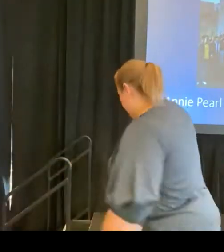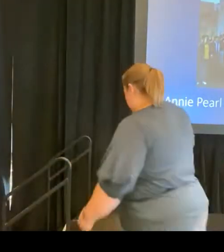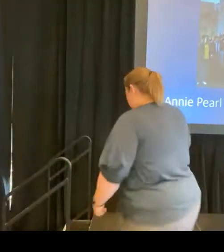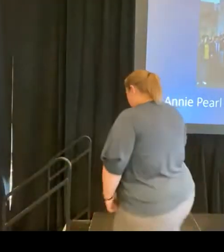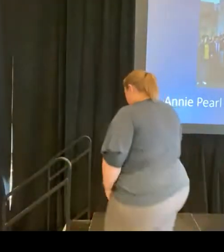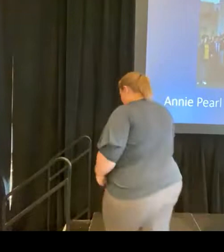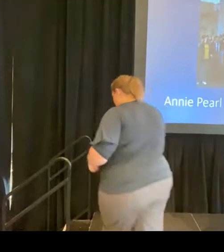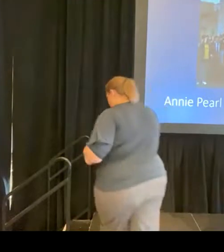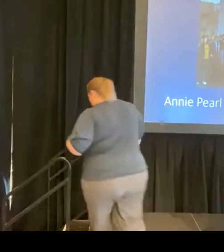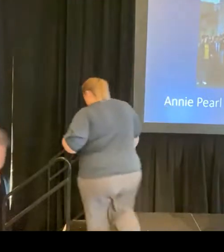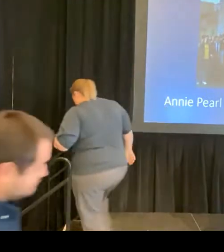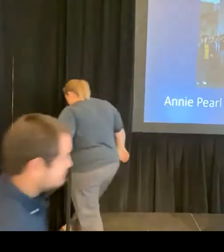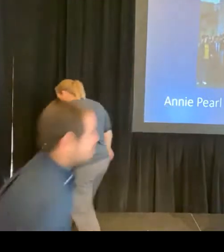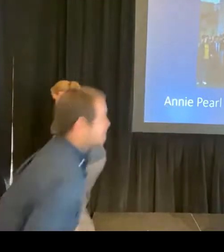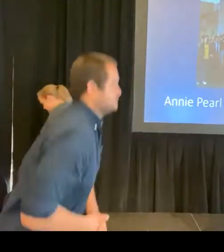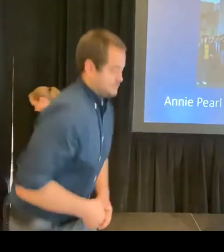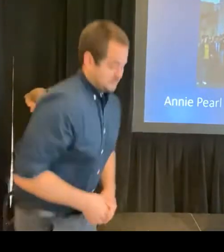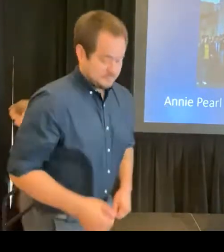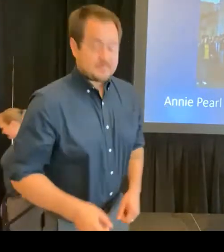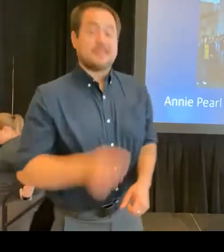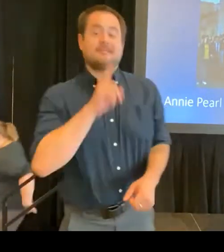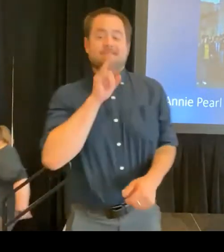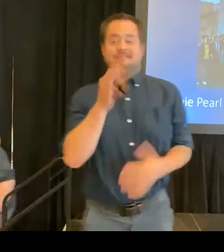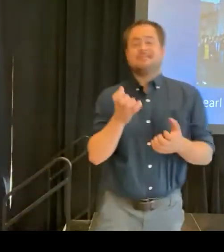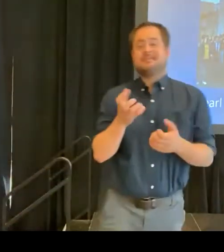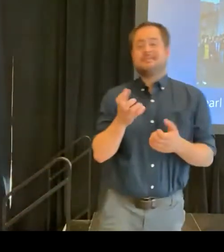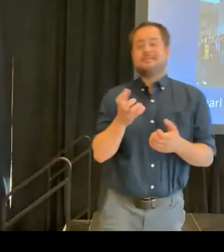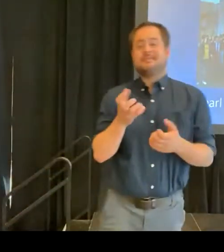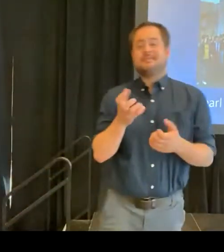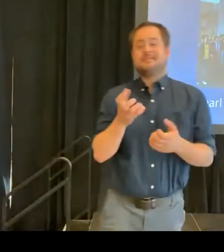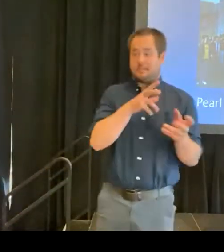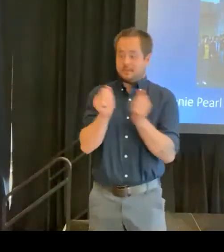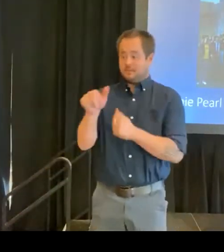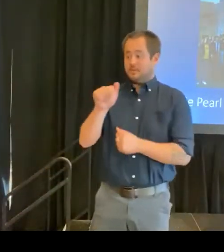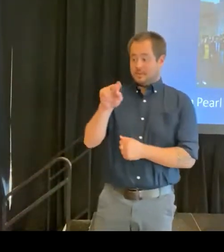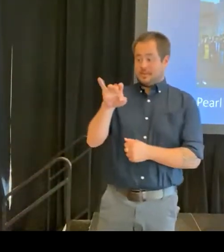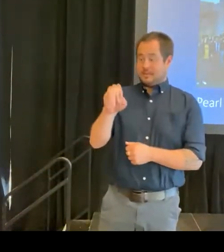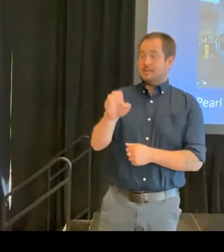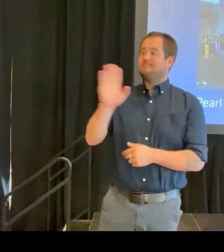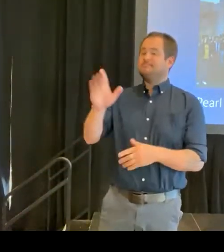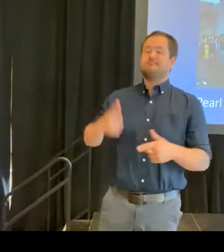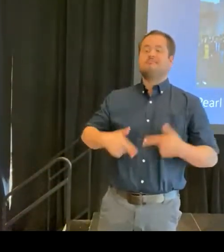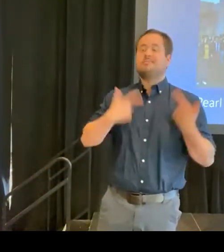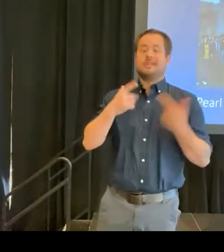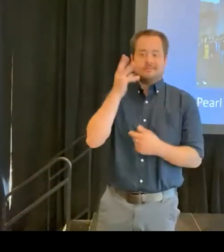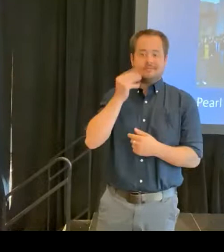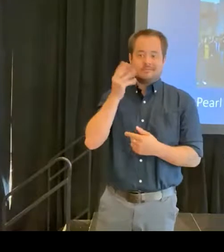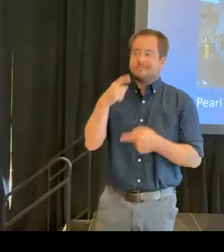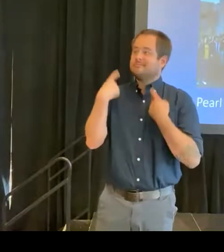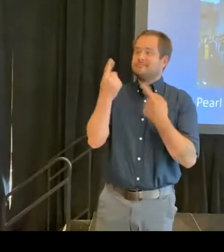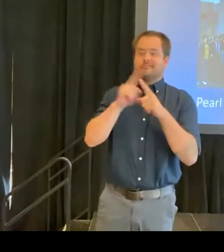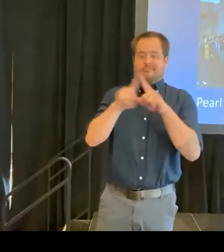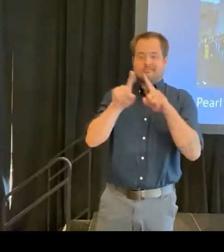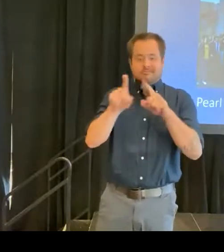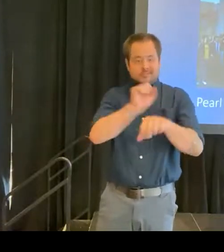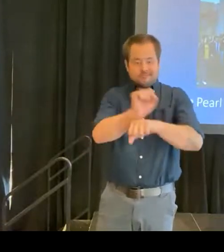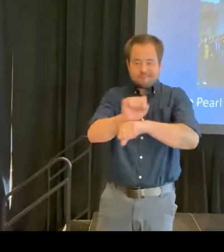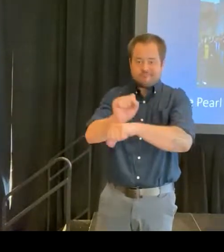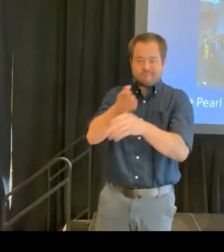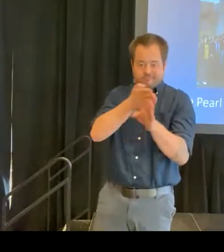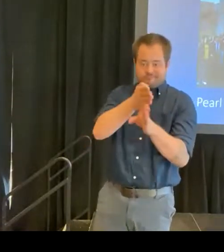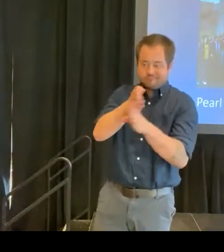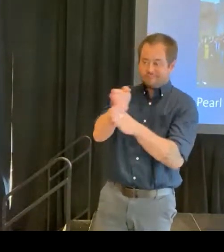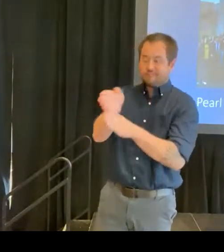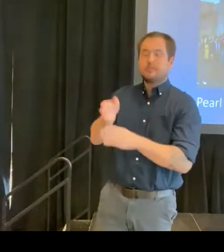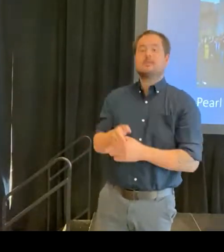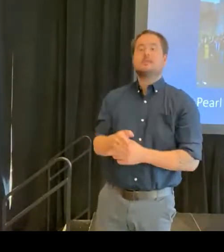So, come back to you, Amy. You had a life of experience, different careers. Is there something